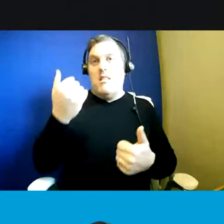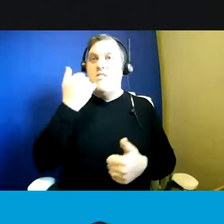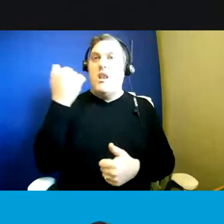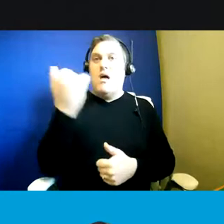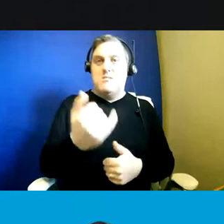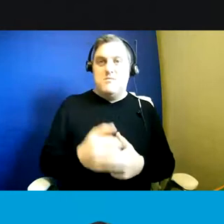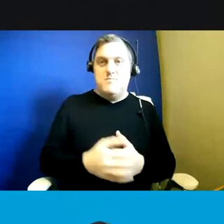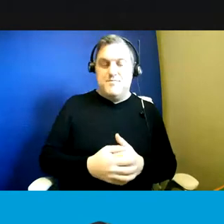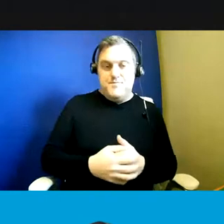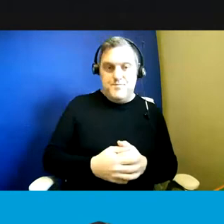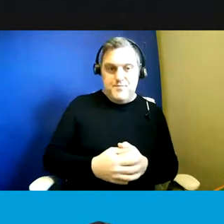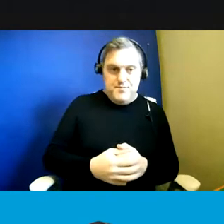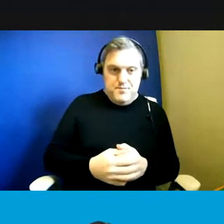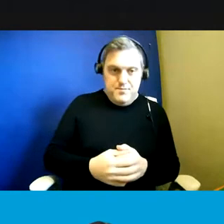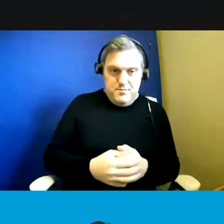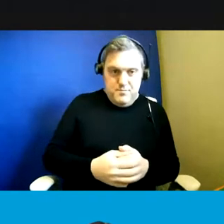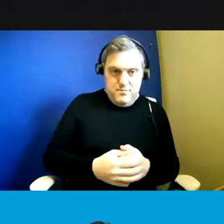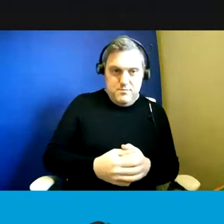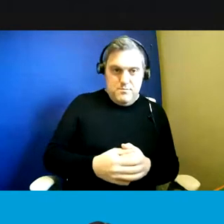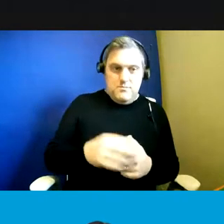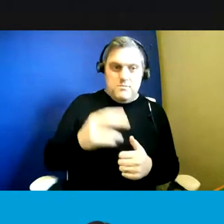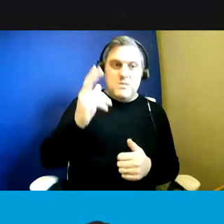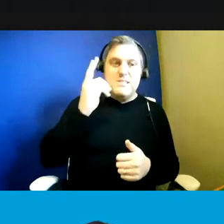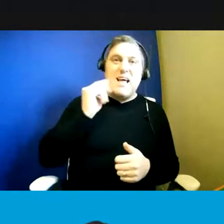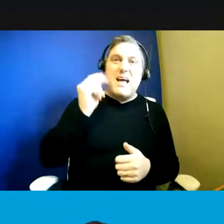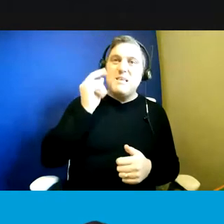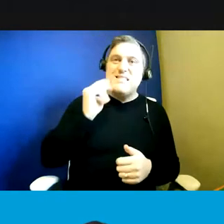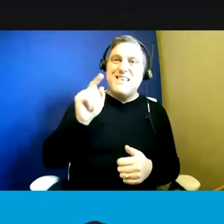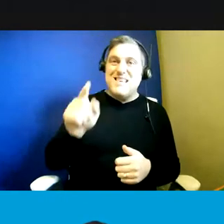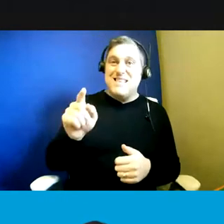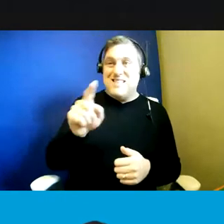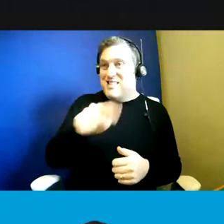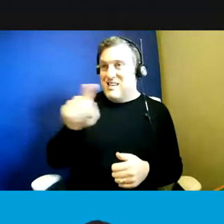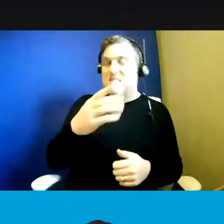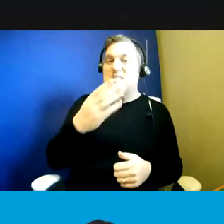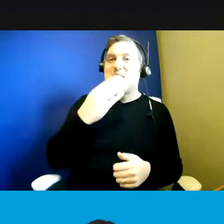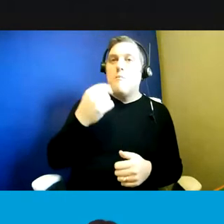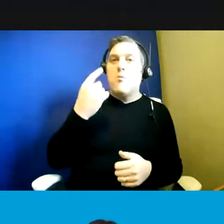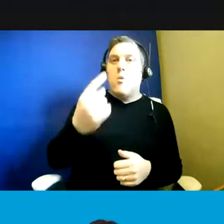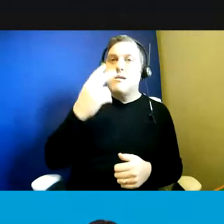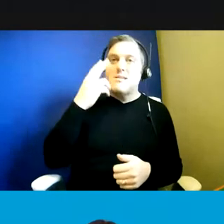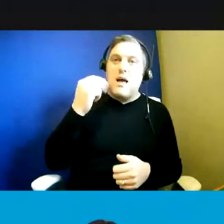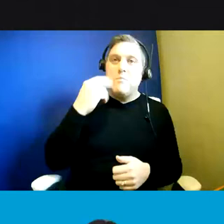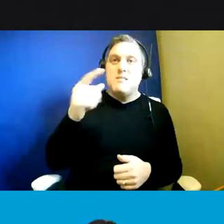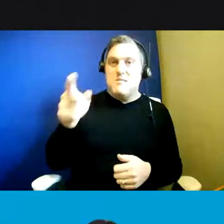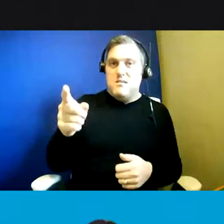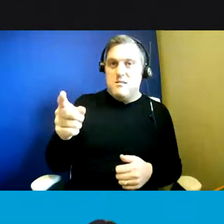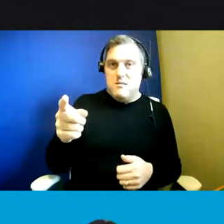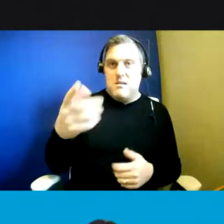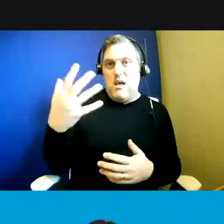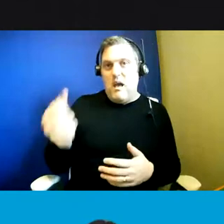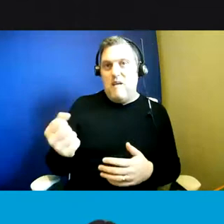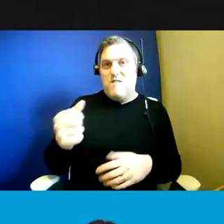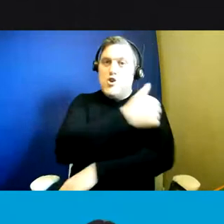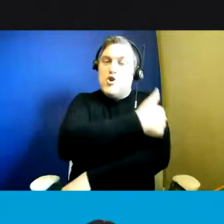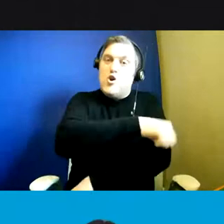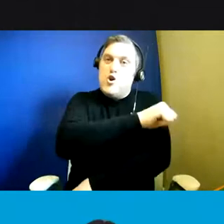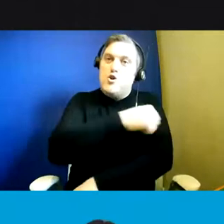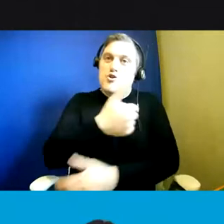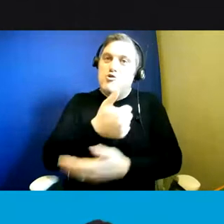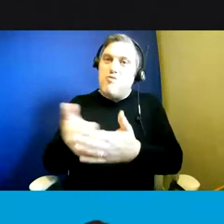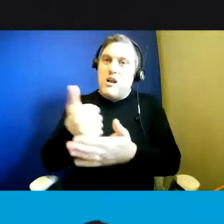that. With diabetes, I'm assuming anybody with type 1 diabetes certainly has a practice nurse, and most people